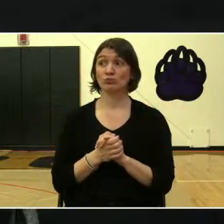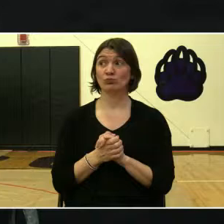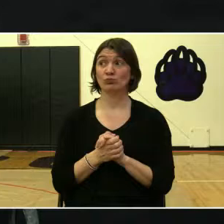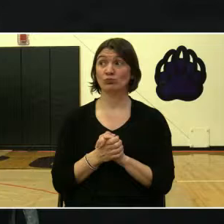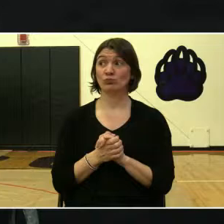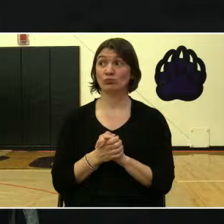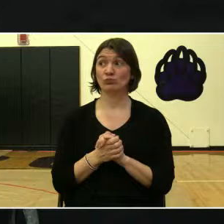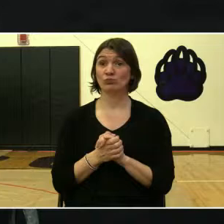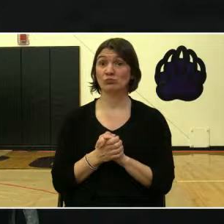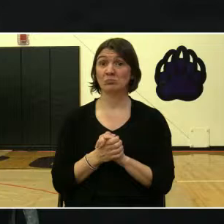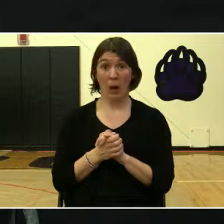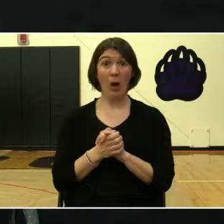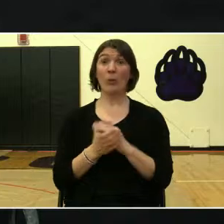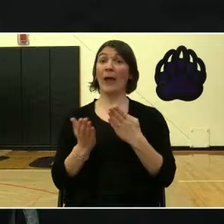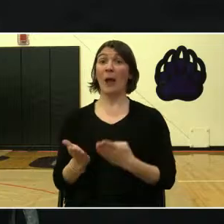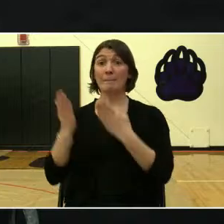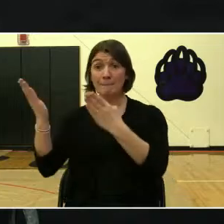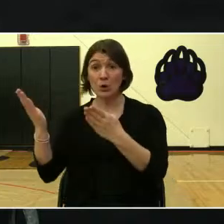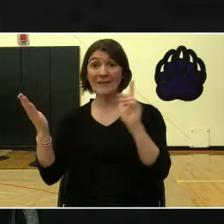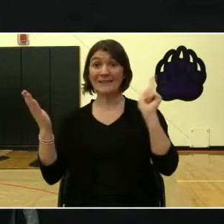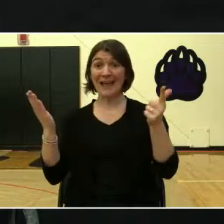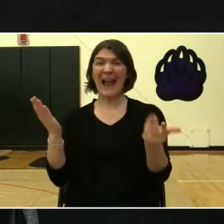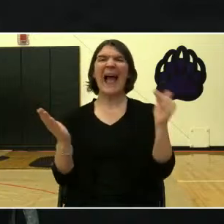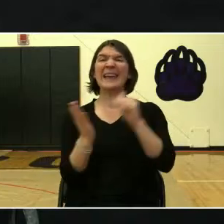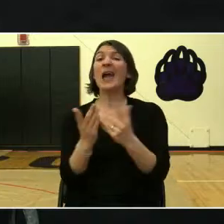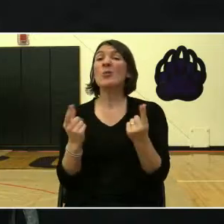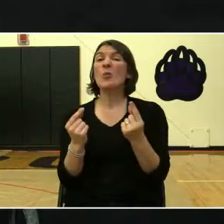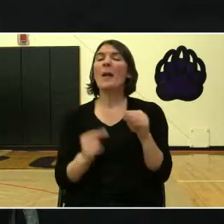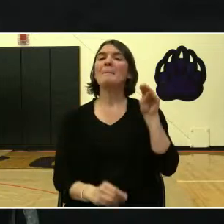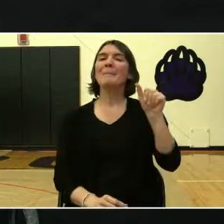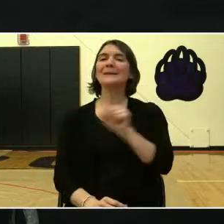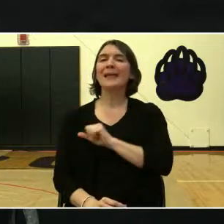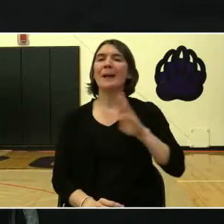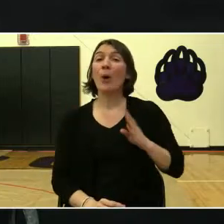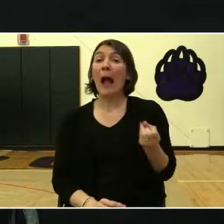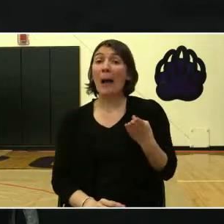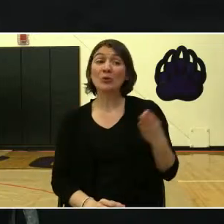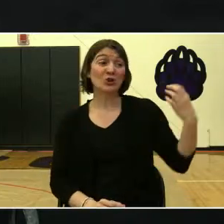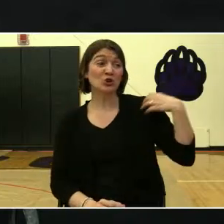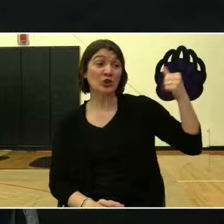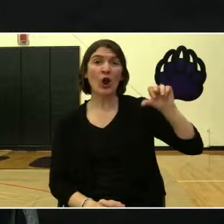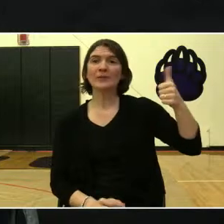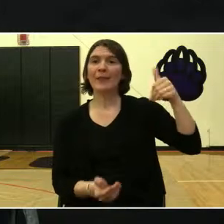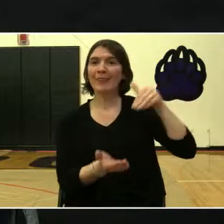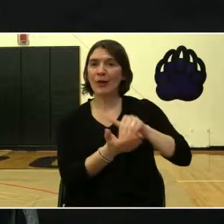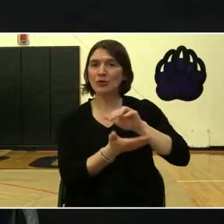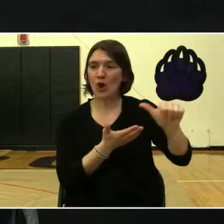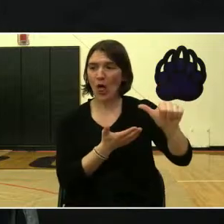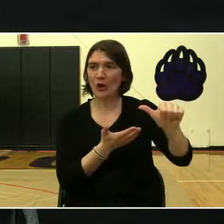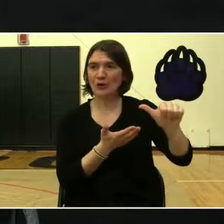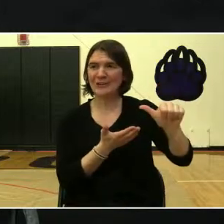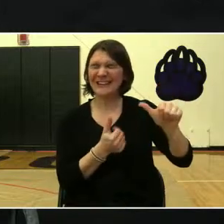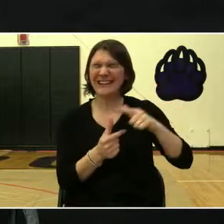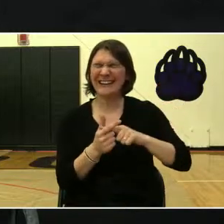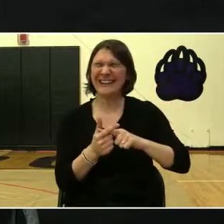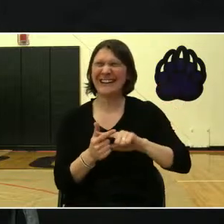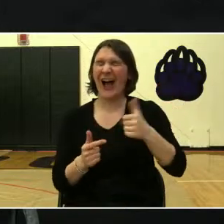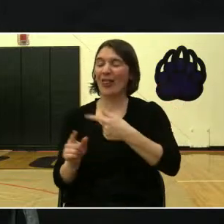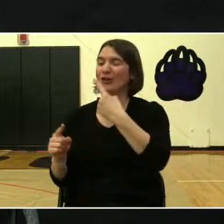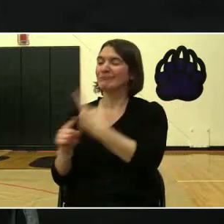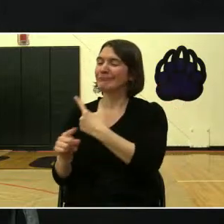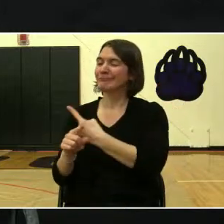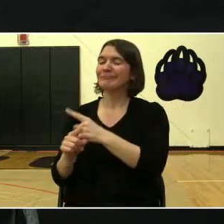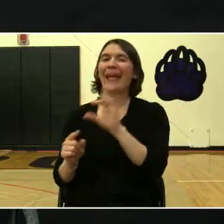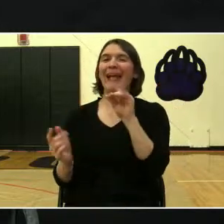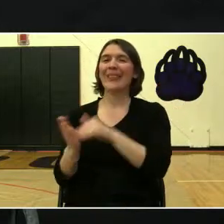inquiries well it's been moved and seconded that the compensation of the select board chair be set at $110,000 salaries of the other members of the select